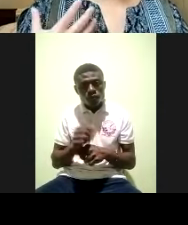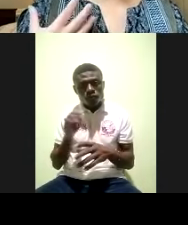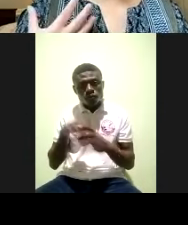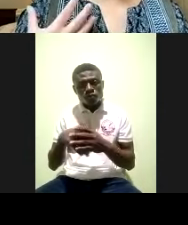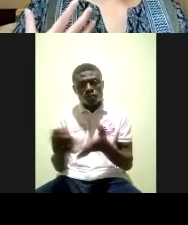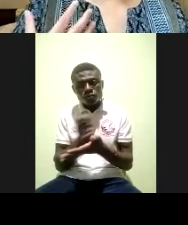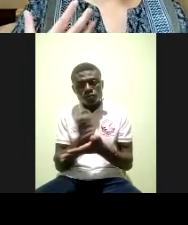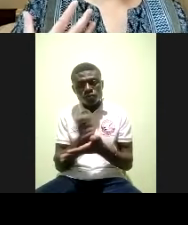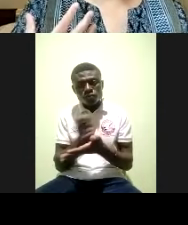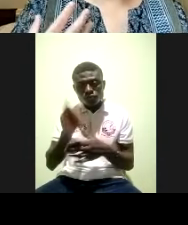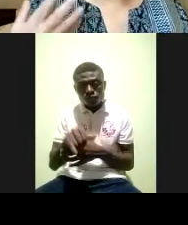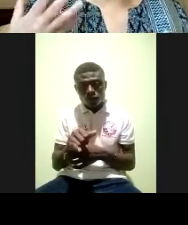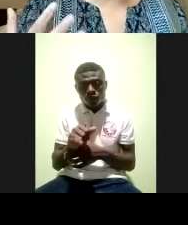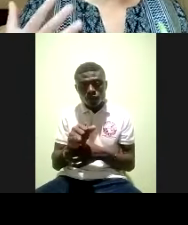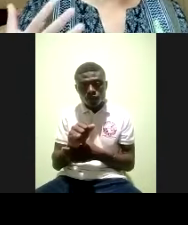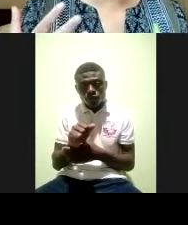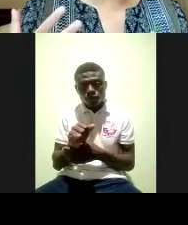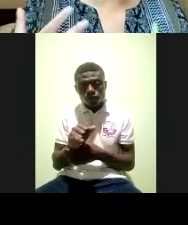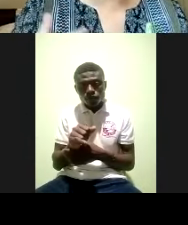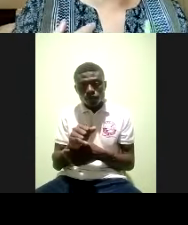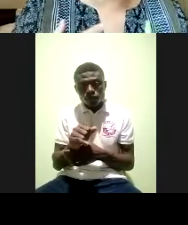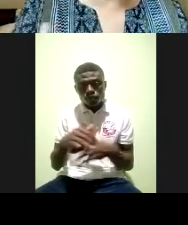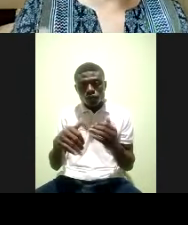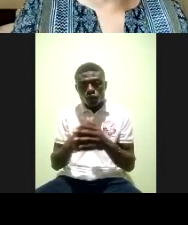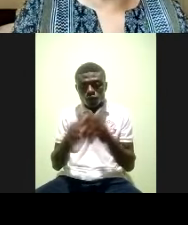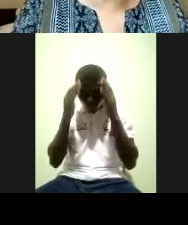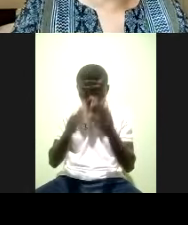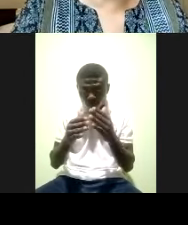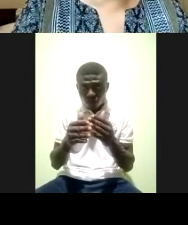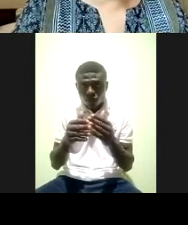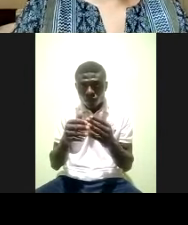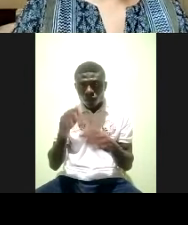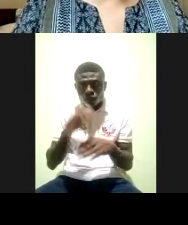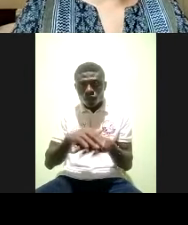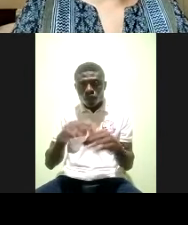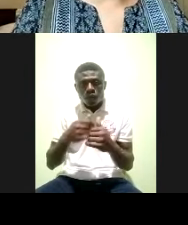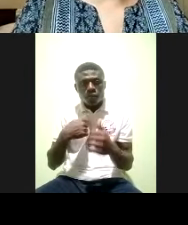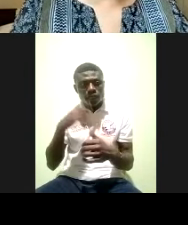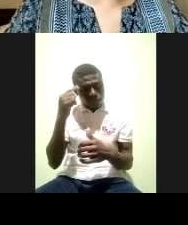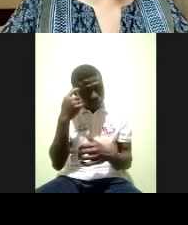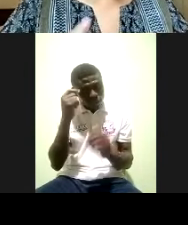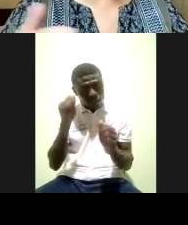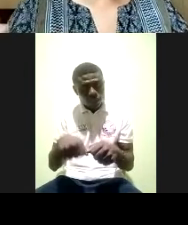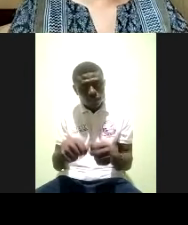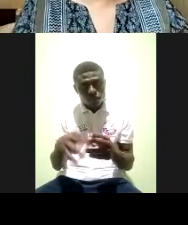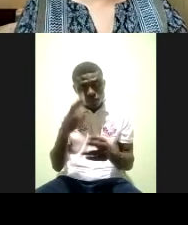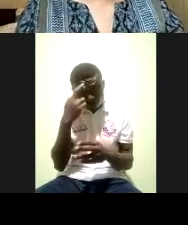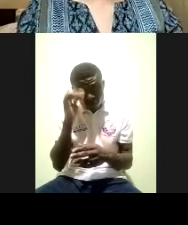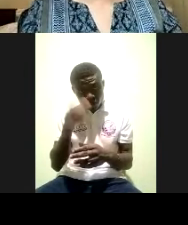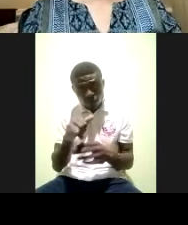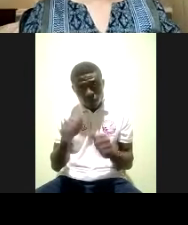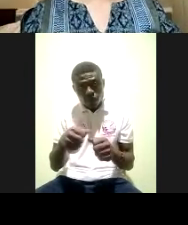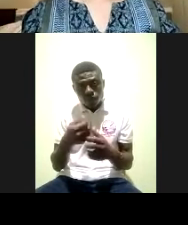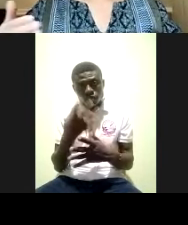so that their focus and attention is completely on the writing part. So because of which they can skip out